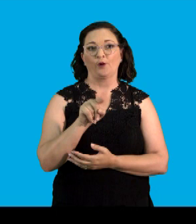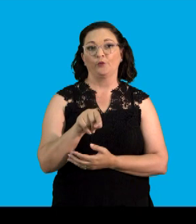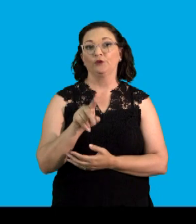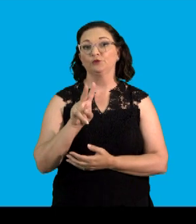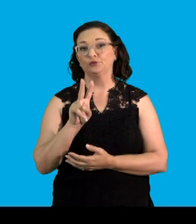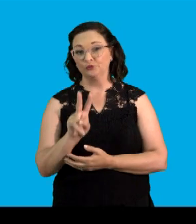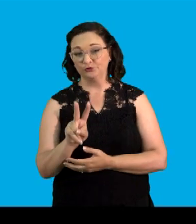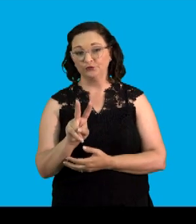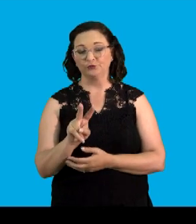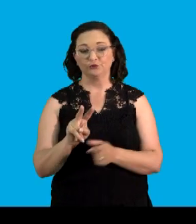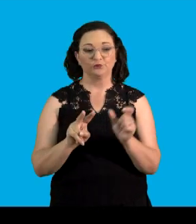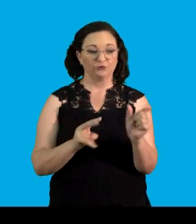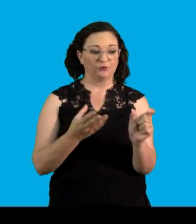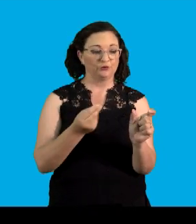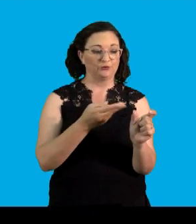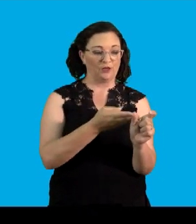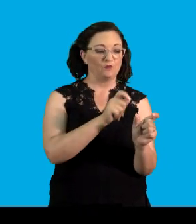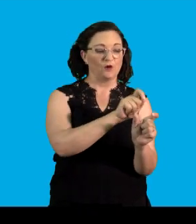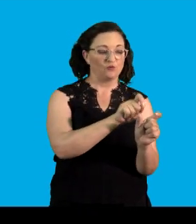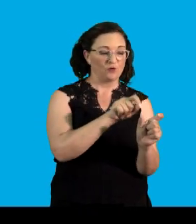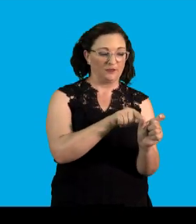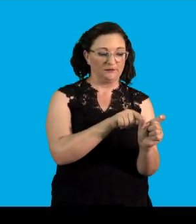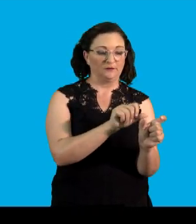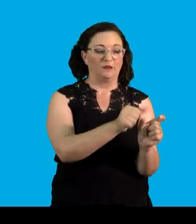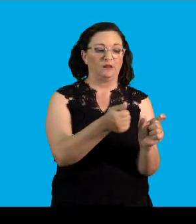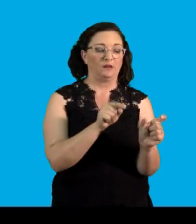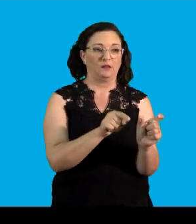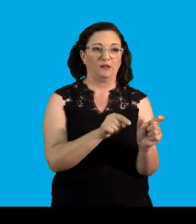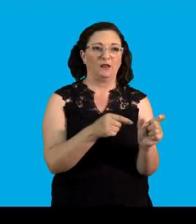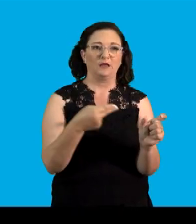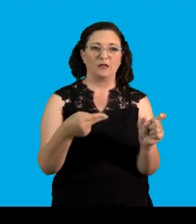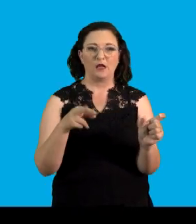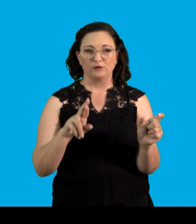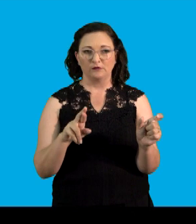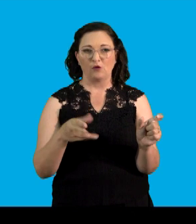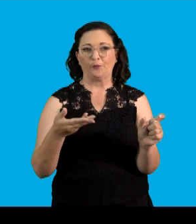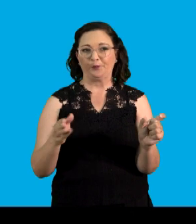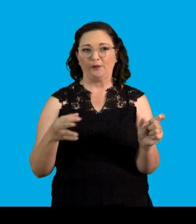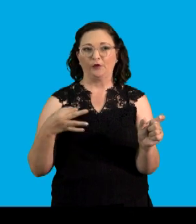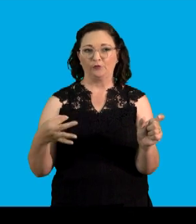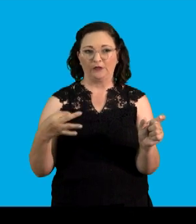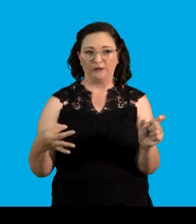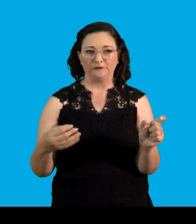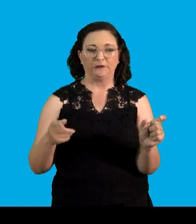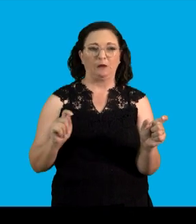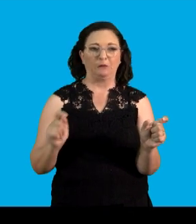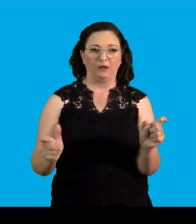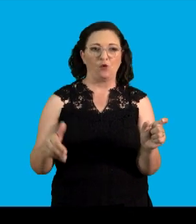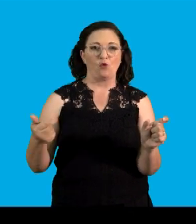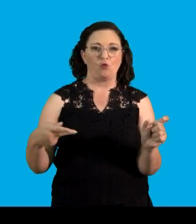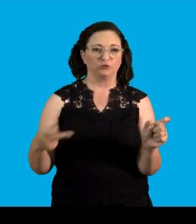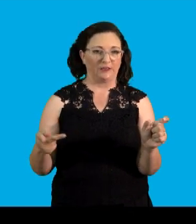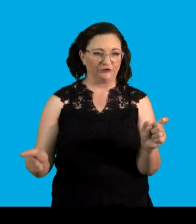1.1.2. We're looking at the correct answer. Is it HR? Is it public relations? Is it purchasing? Or it's